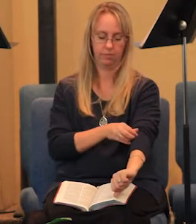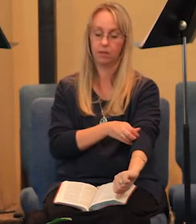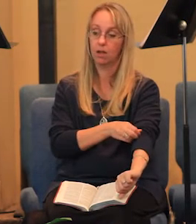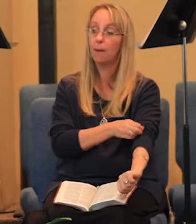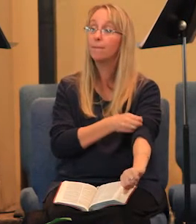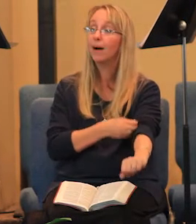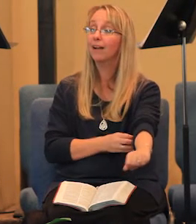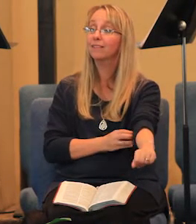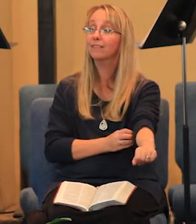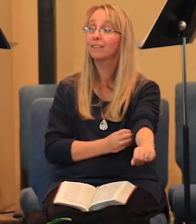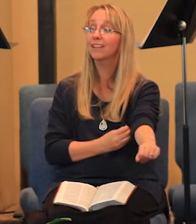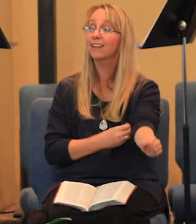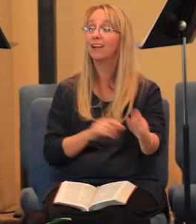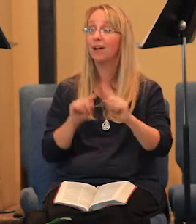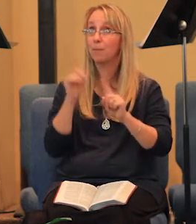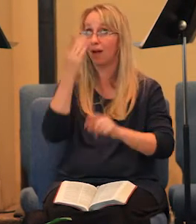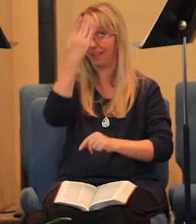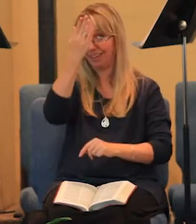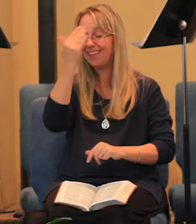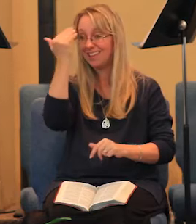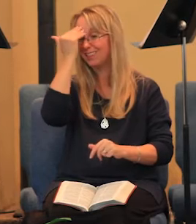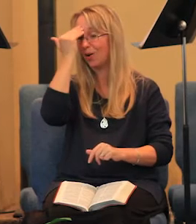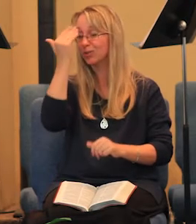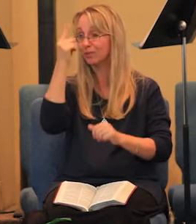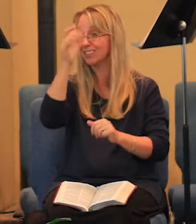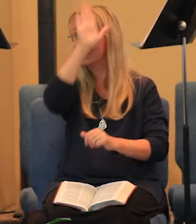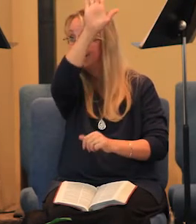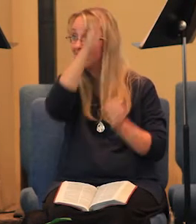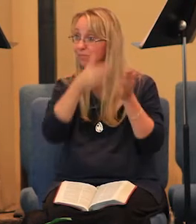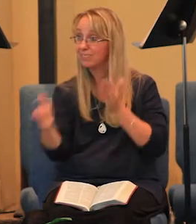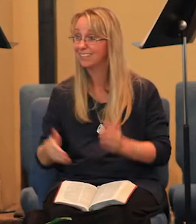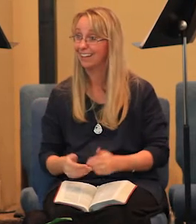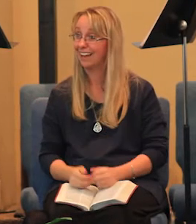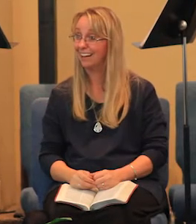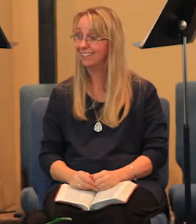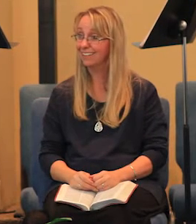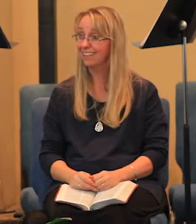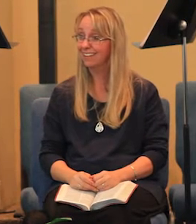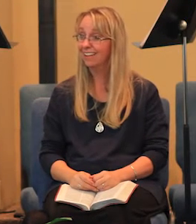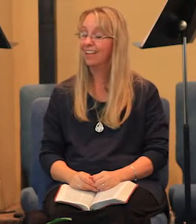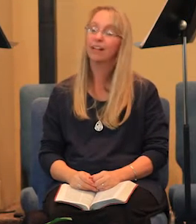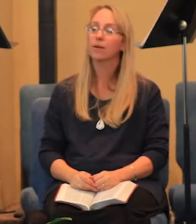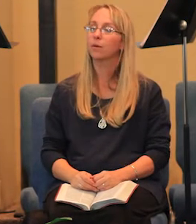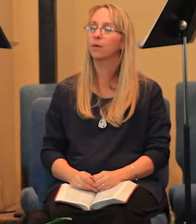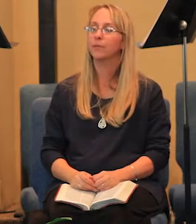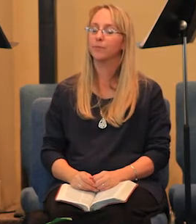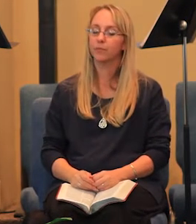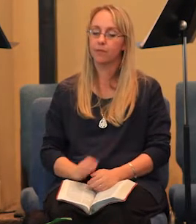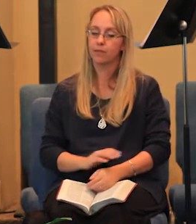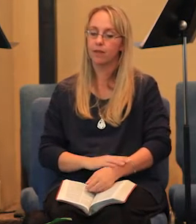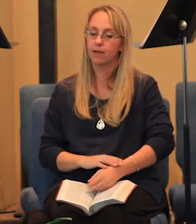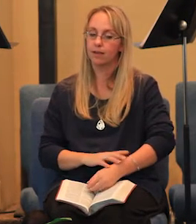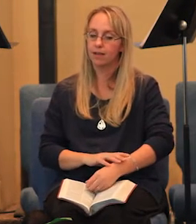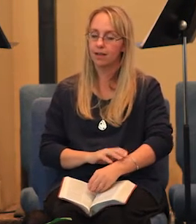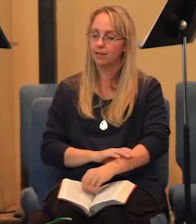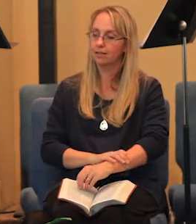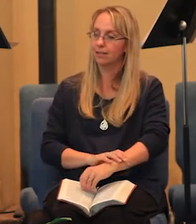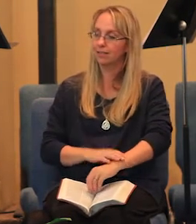But he does. Because it's his plan. God did this for